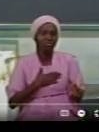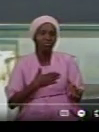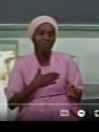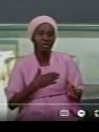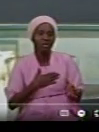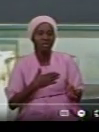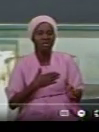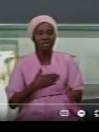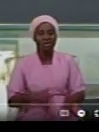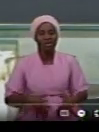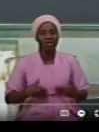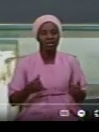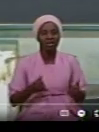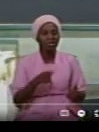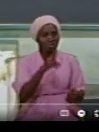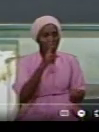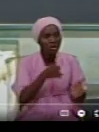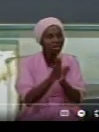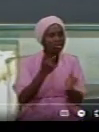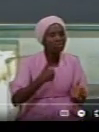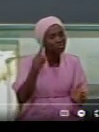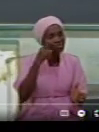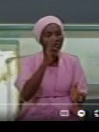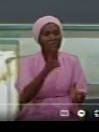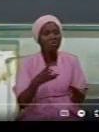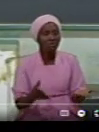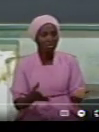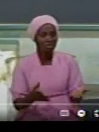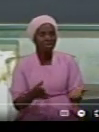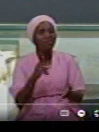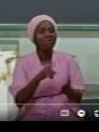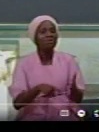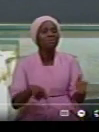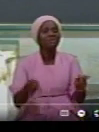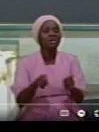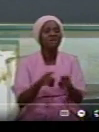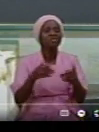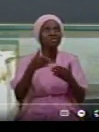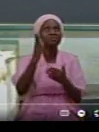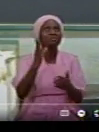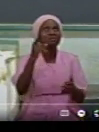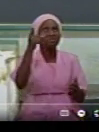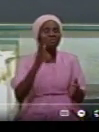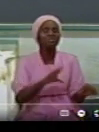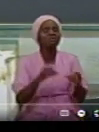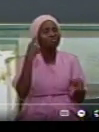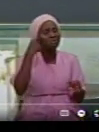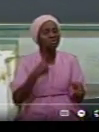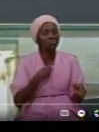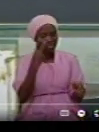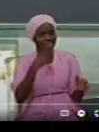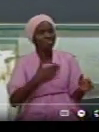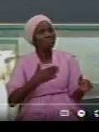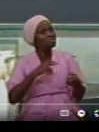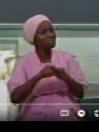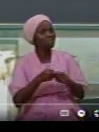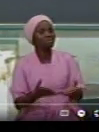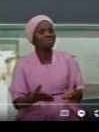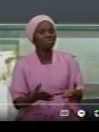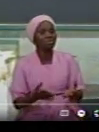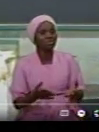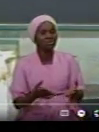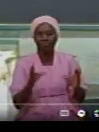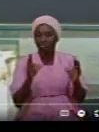for me. Look at the situation in which I am. Look at my predicament. No, people of faith don't